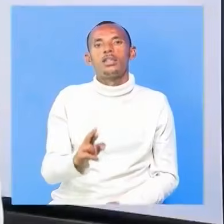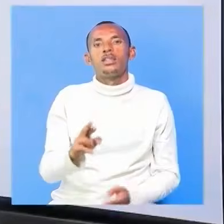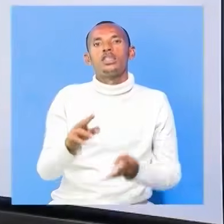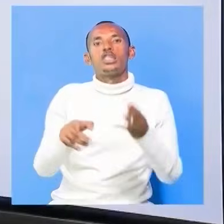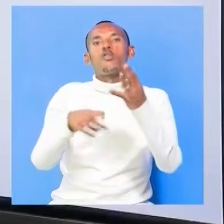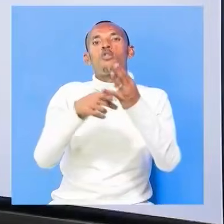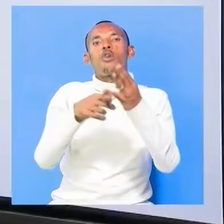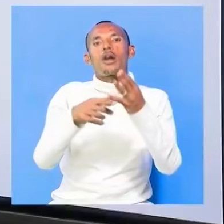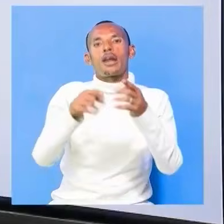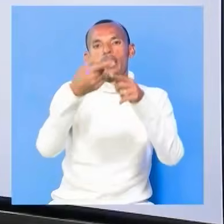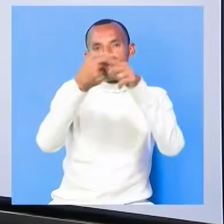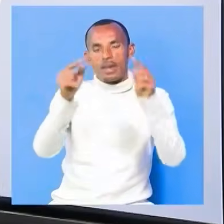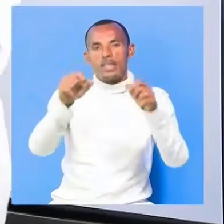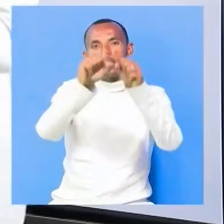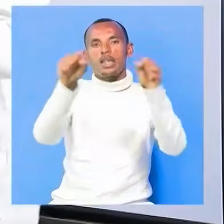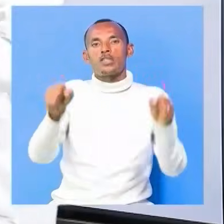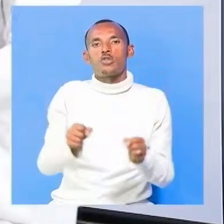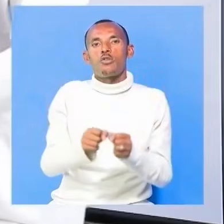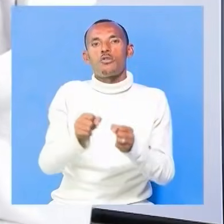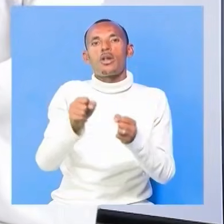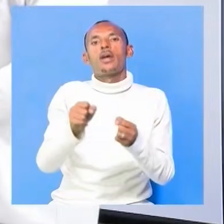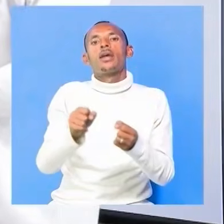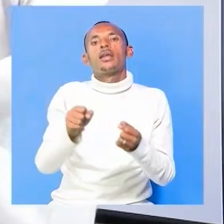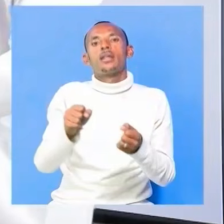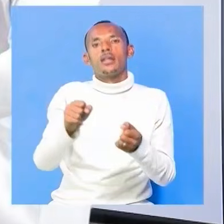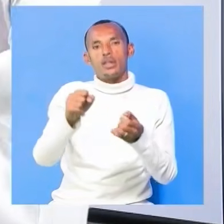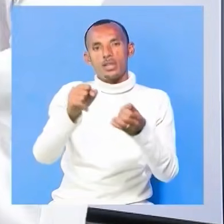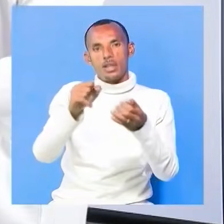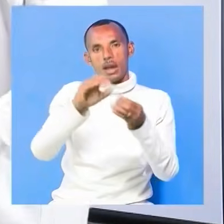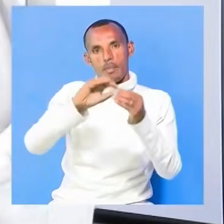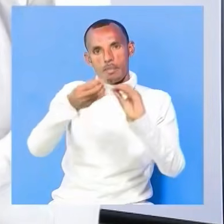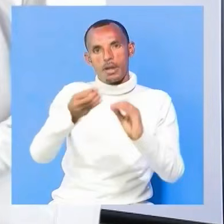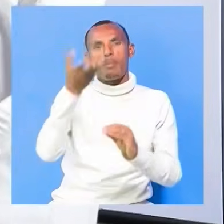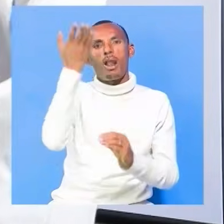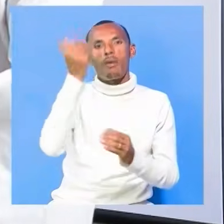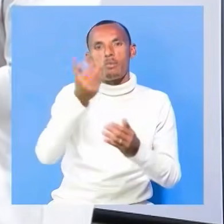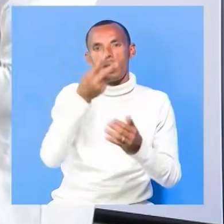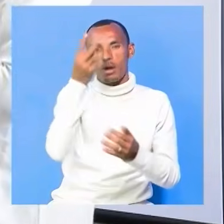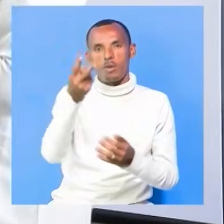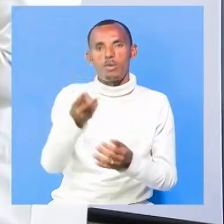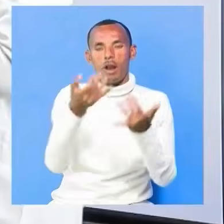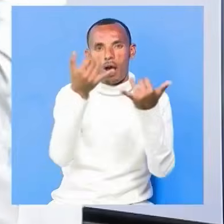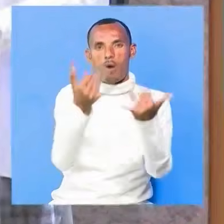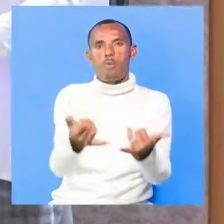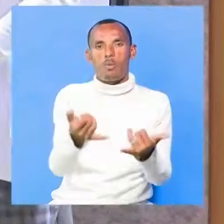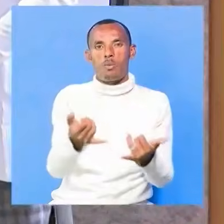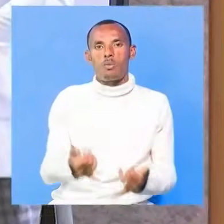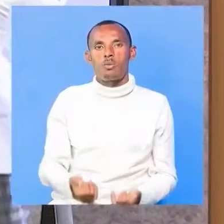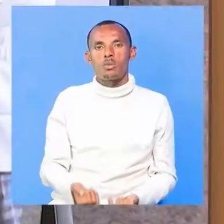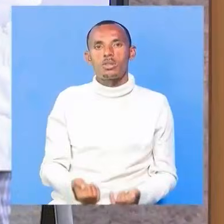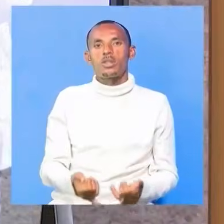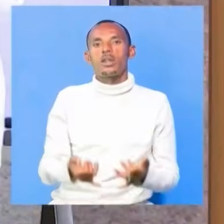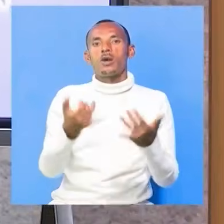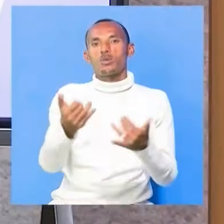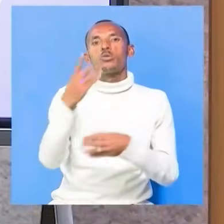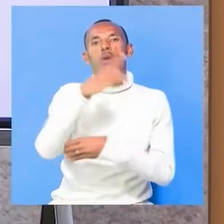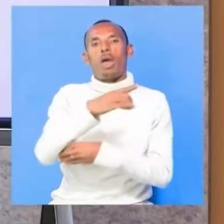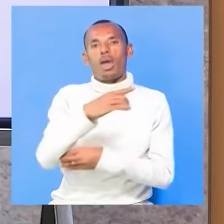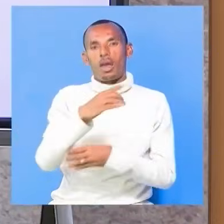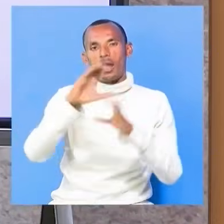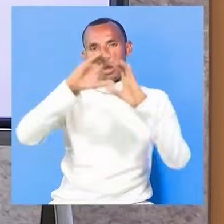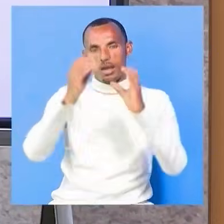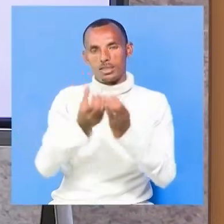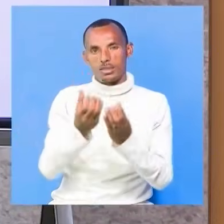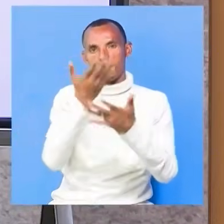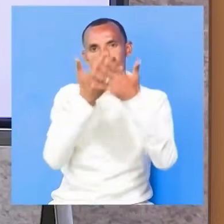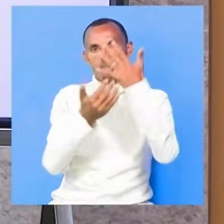the four different sets of number that we have seen in our previous class. Now, in our